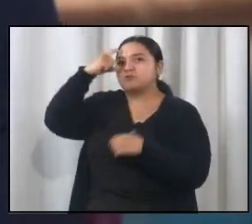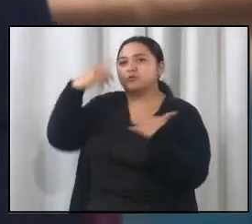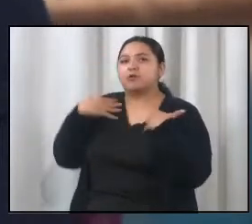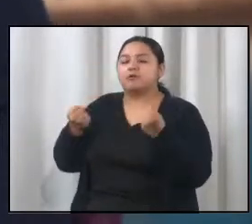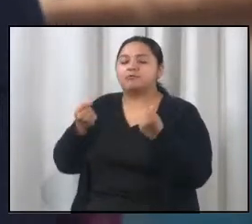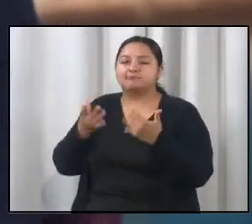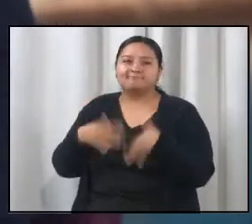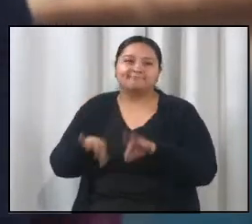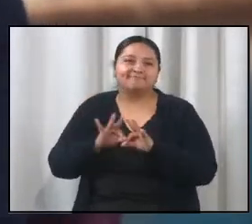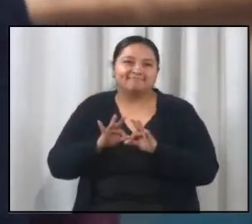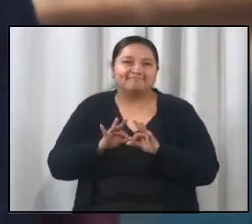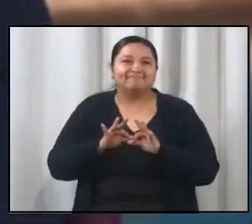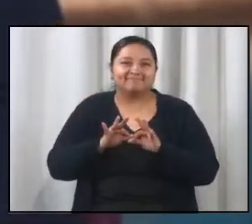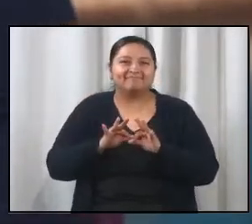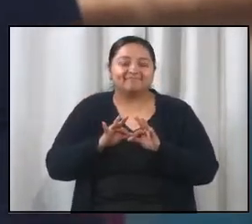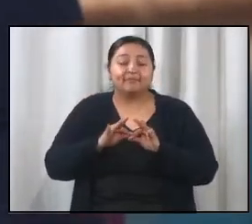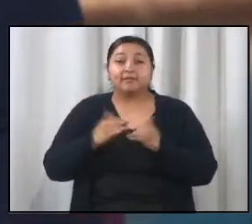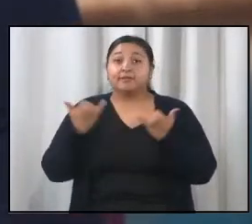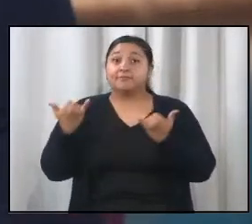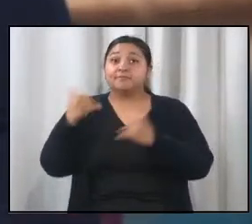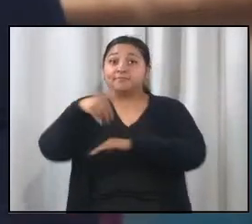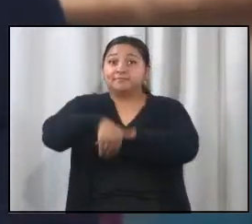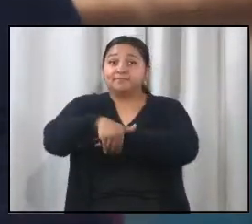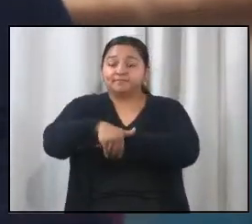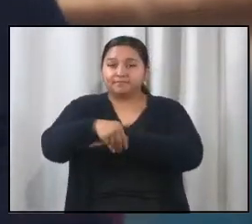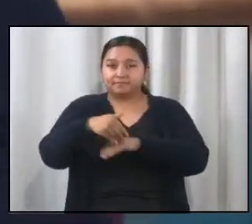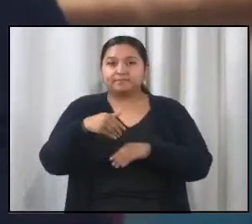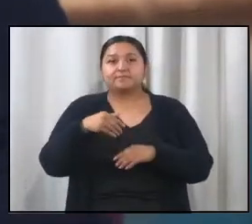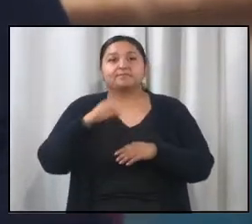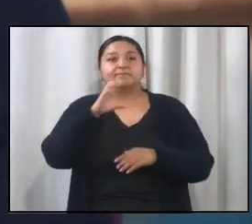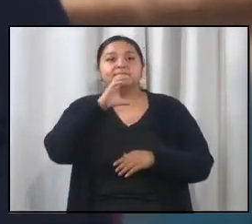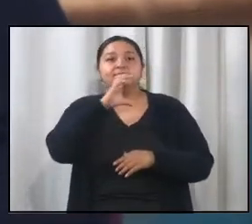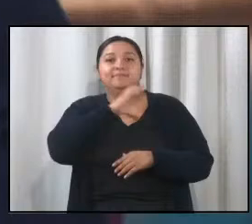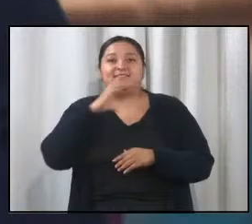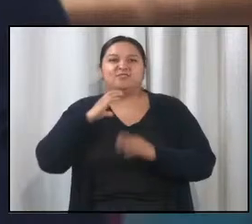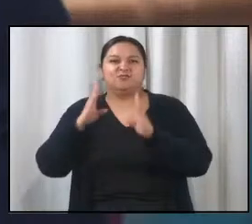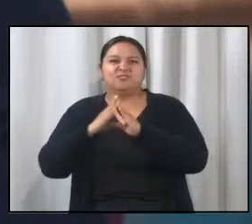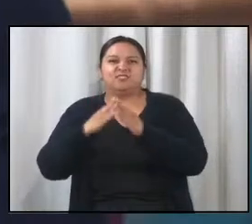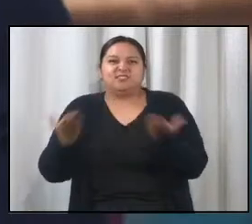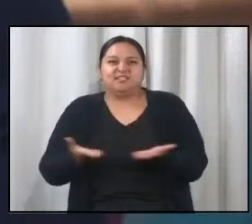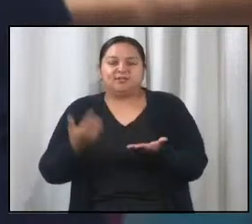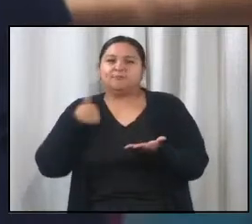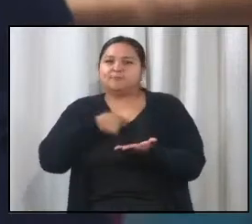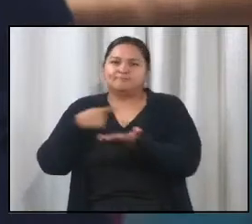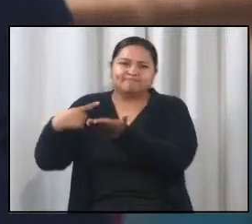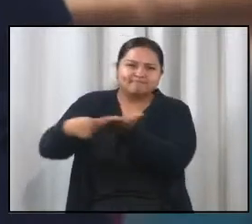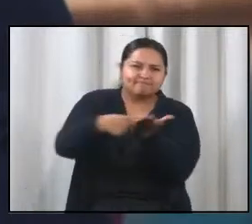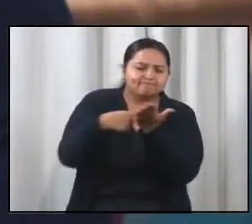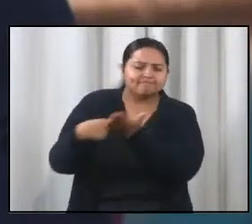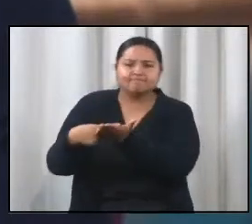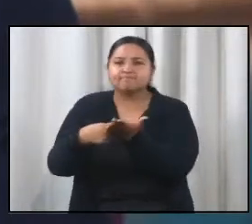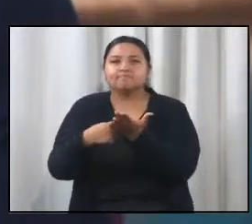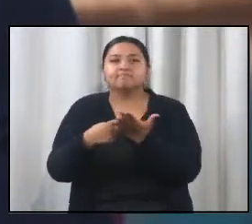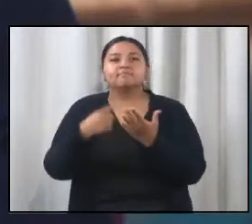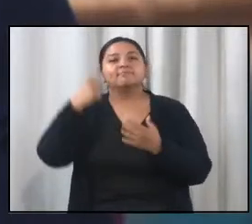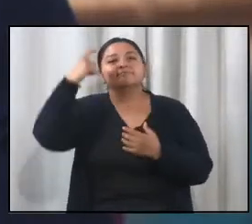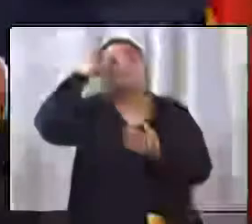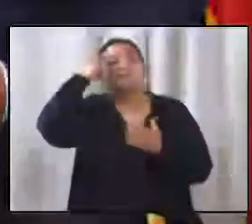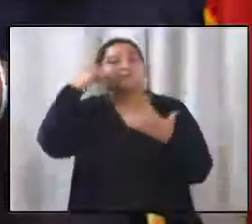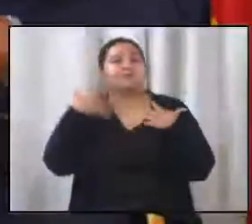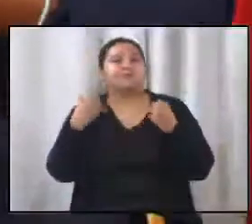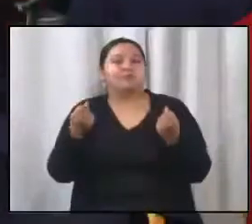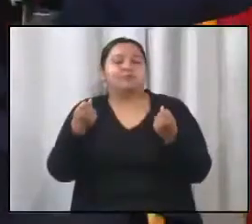City Council, we'll be having a robust conversation about localizing mental health and what strategies we can